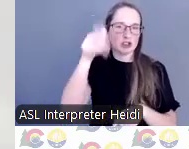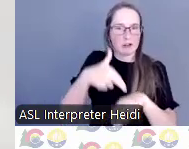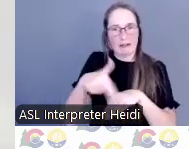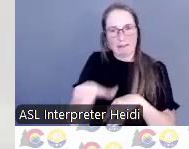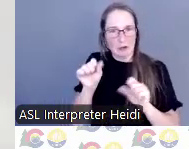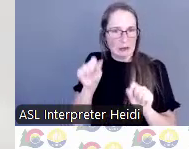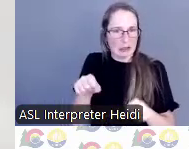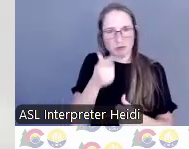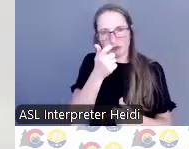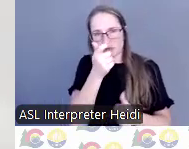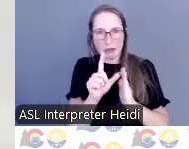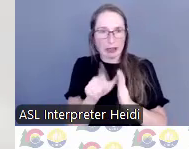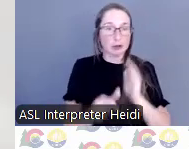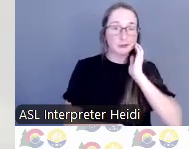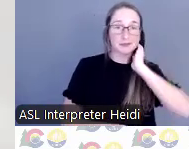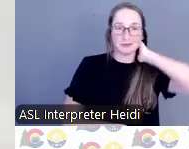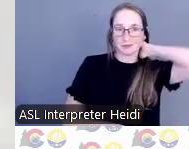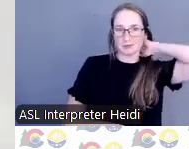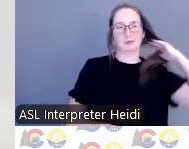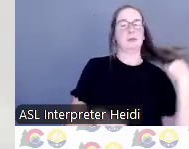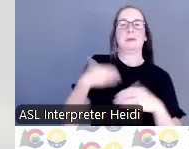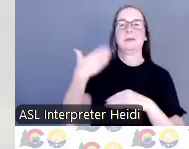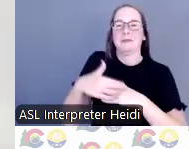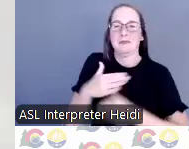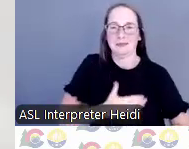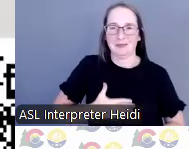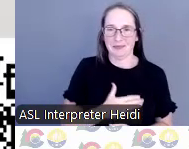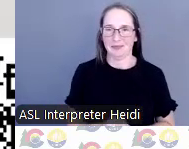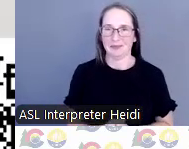and looking back. Next screen, please.